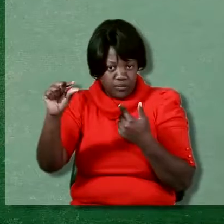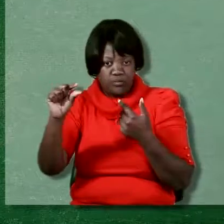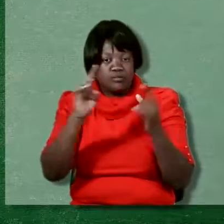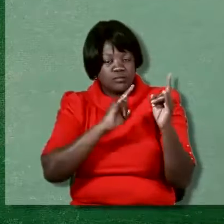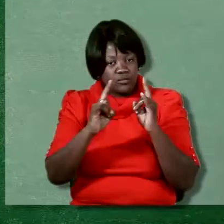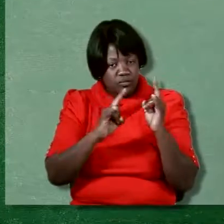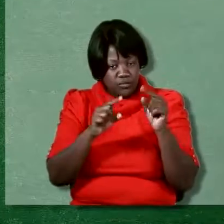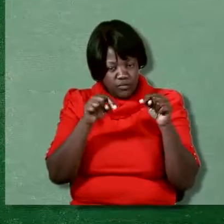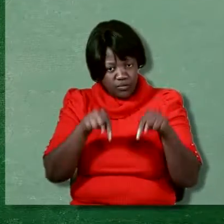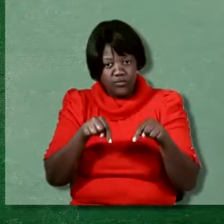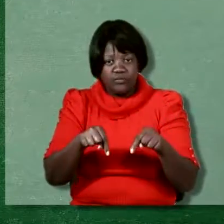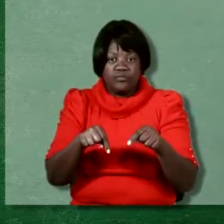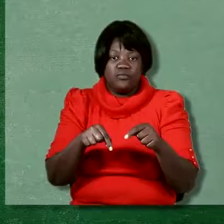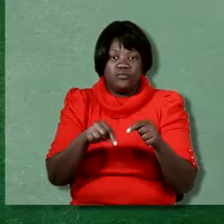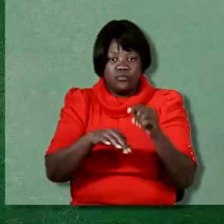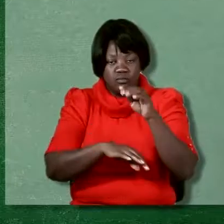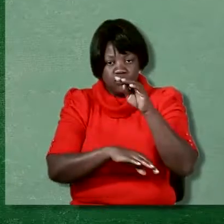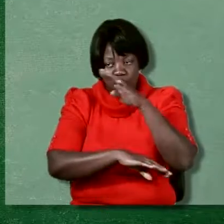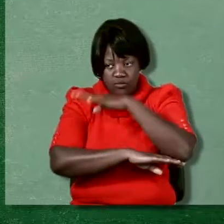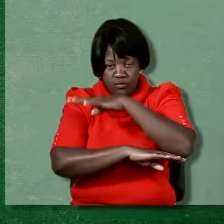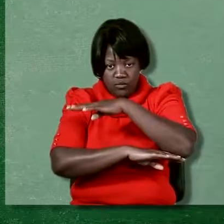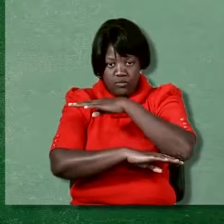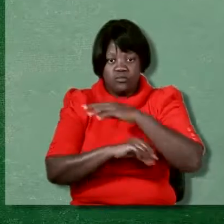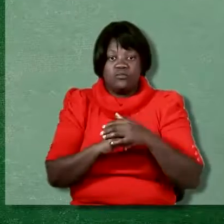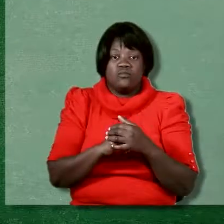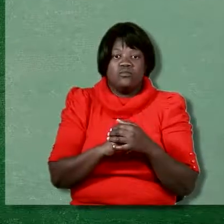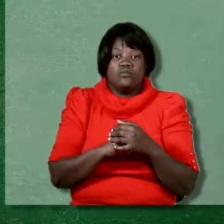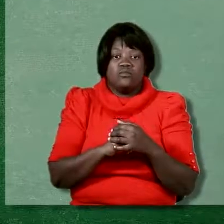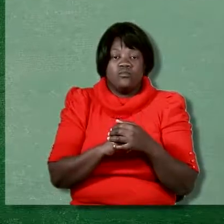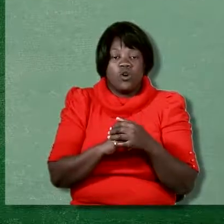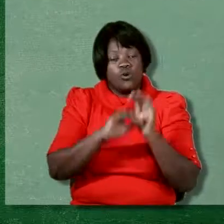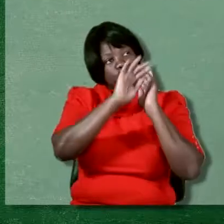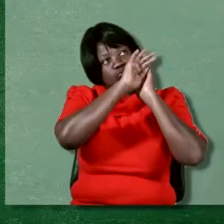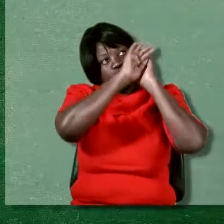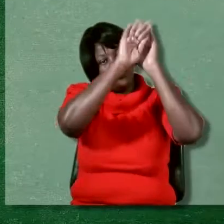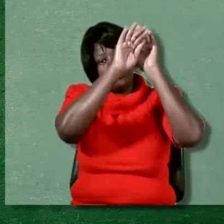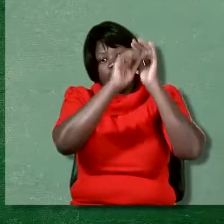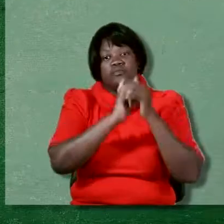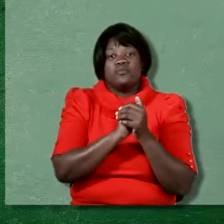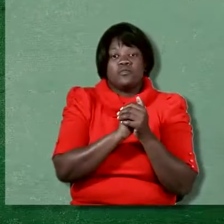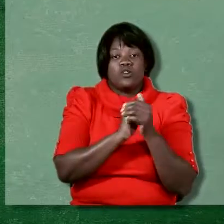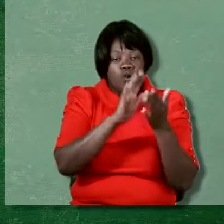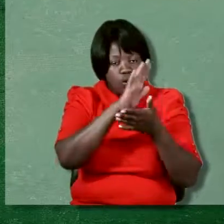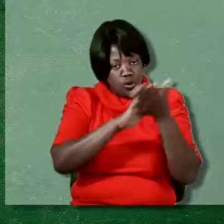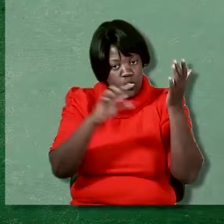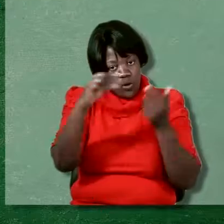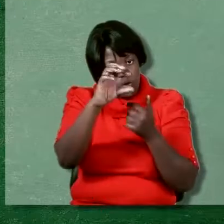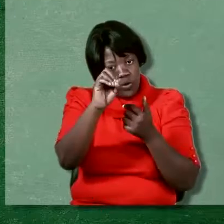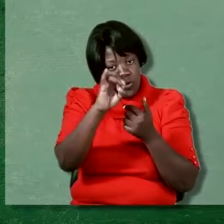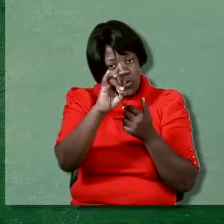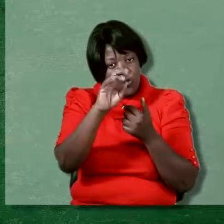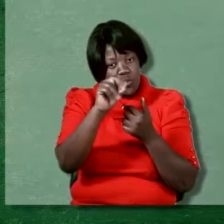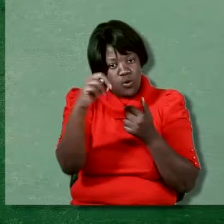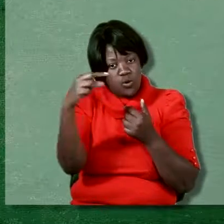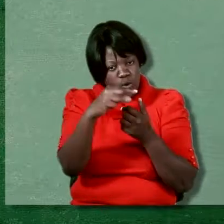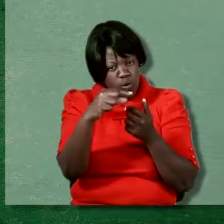netball. You can also use it without going to. If you simply say, we are playing in an hour's time,